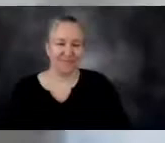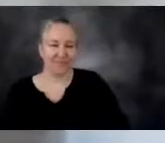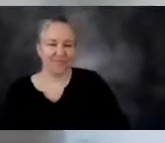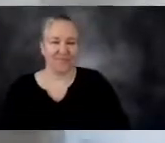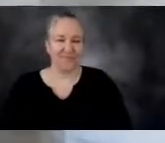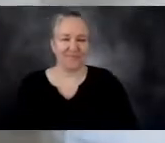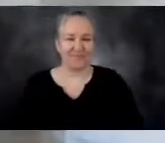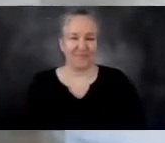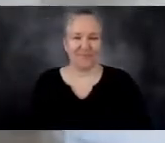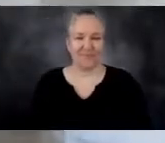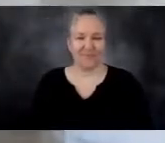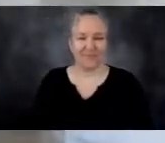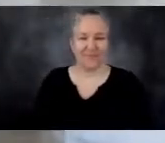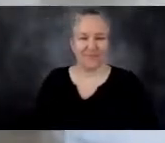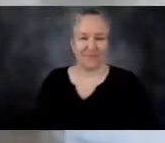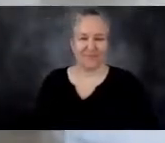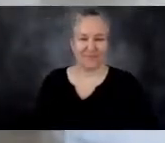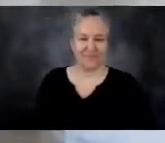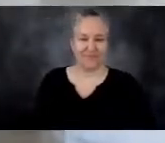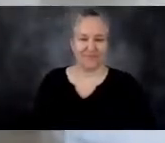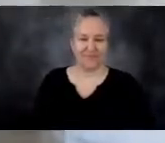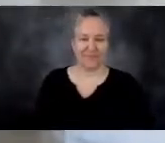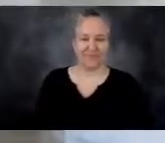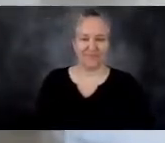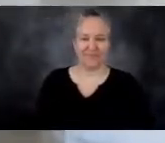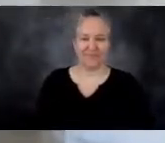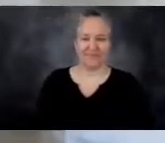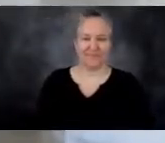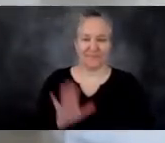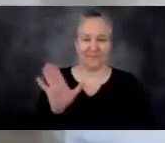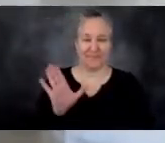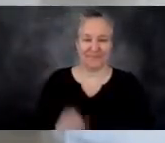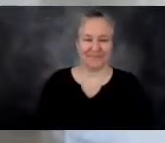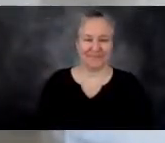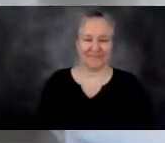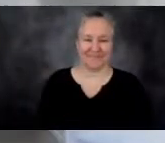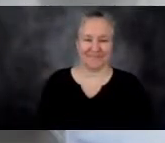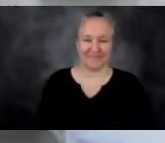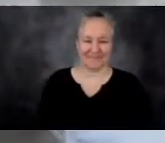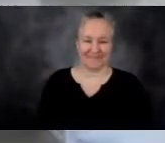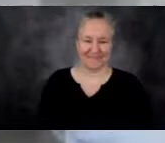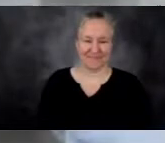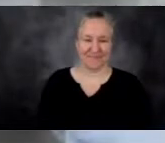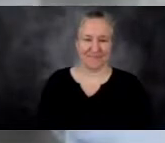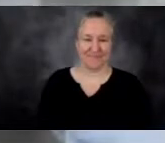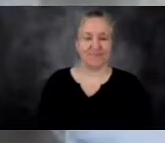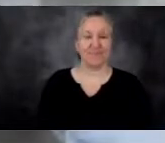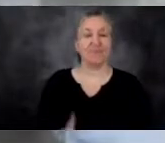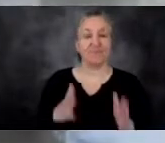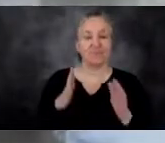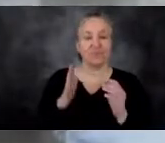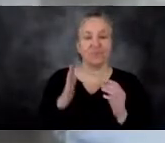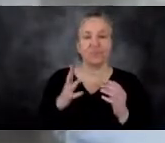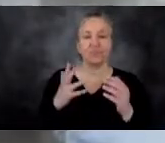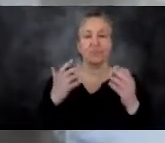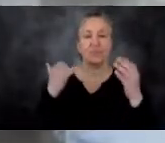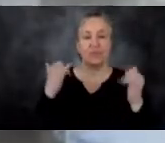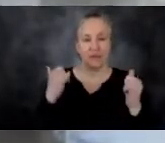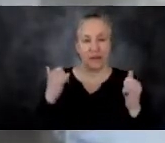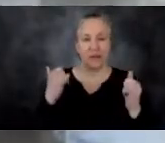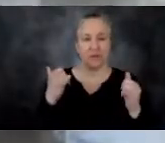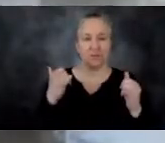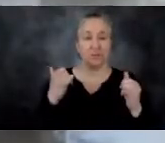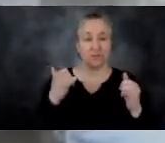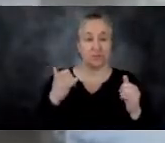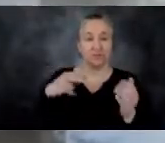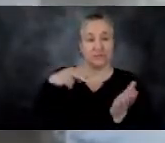Oh, somebody else came on. Not sure what I'm seeing. Okay, so we're gonna go ahead and go to the back.